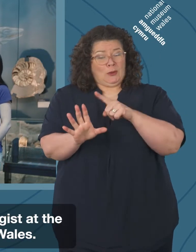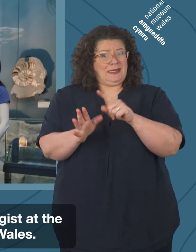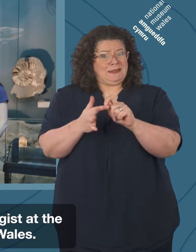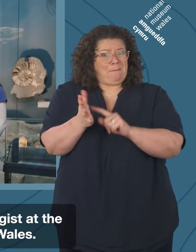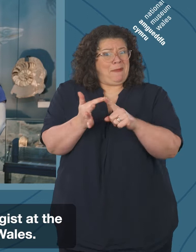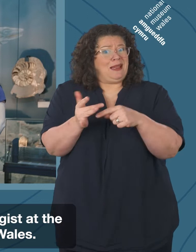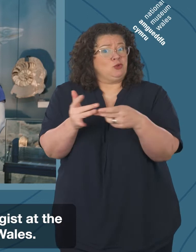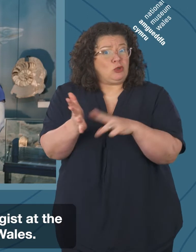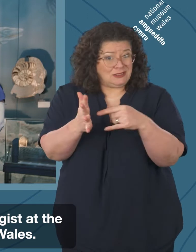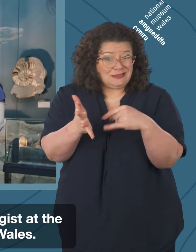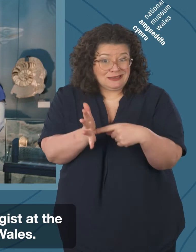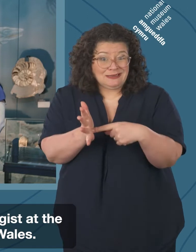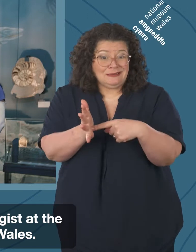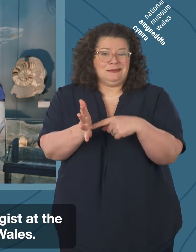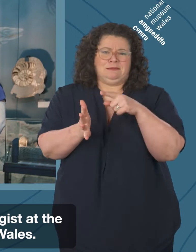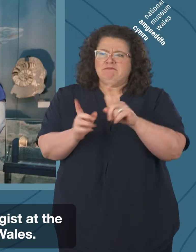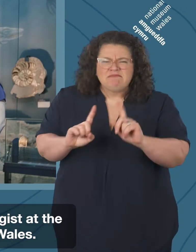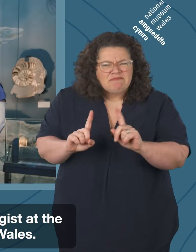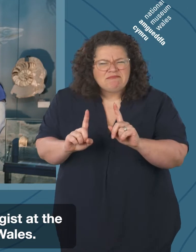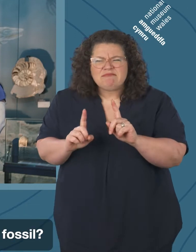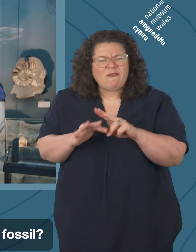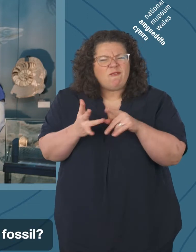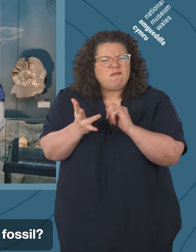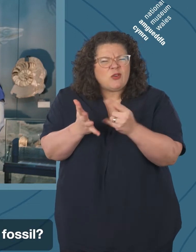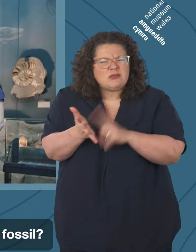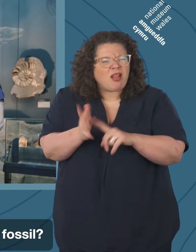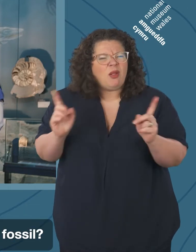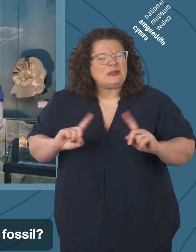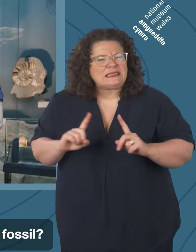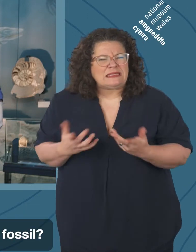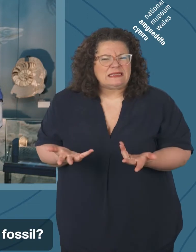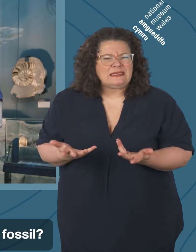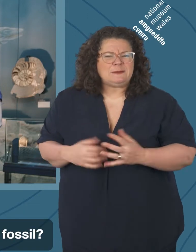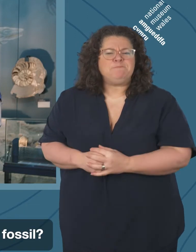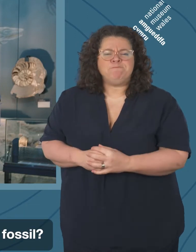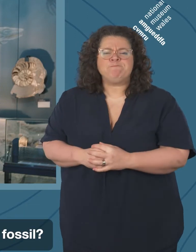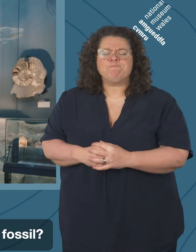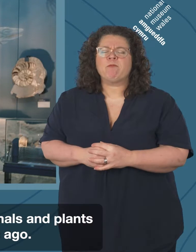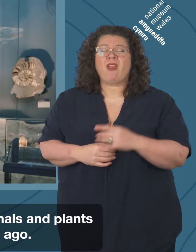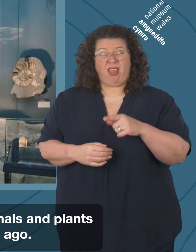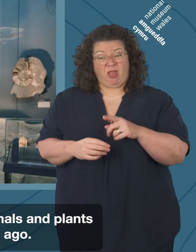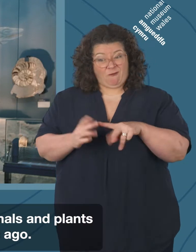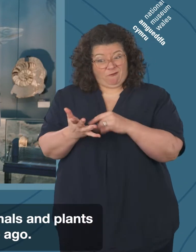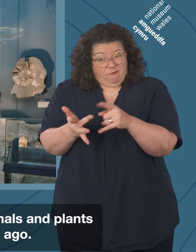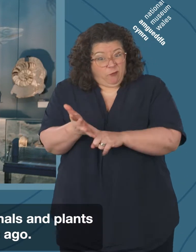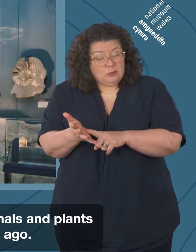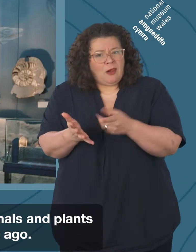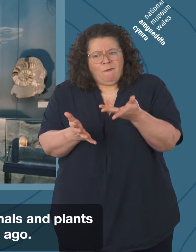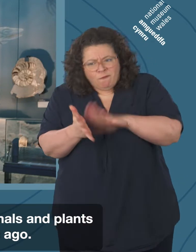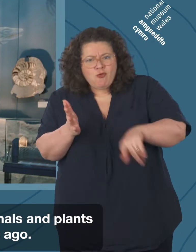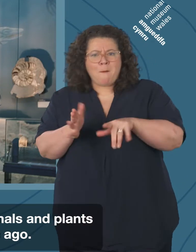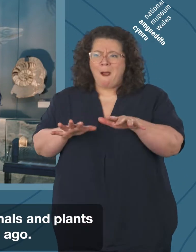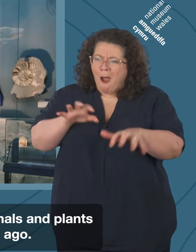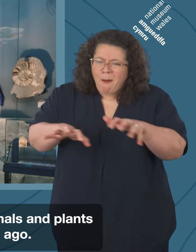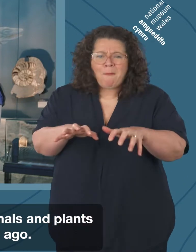is a paleontologist at the National Museum of Wales. Lucy, what exactly is a fossil? Fossils are the remains of animals and